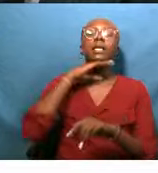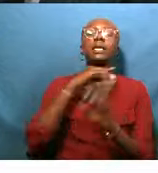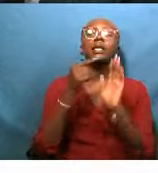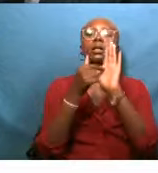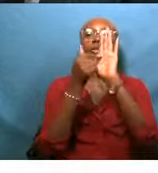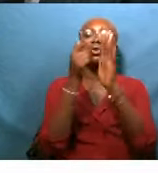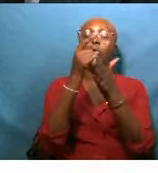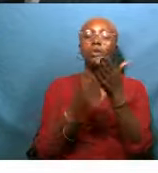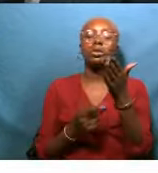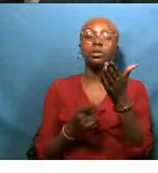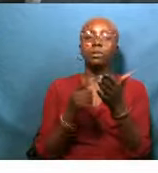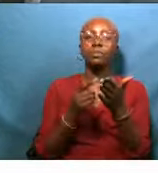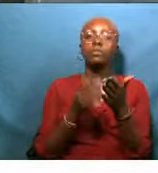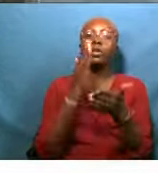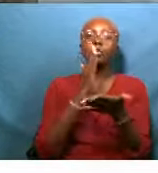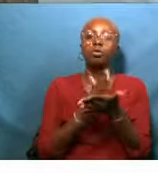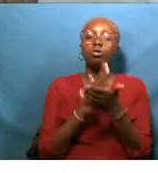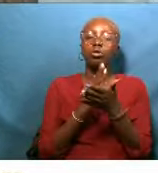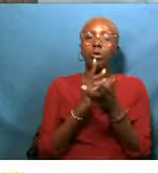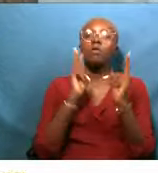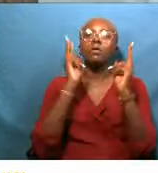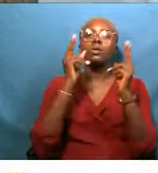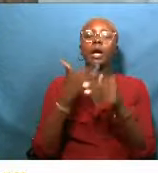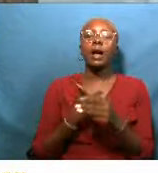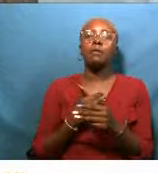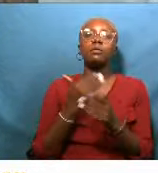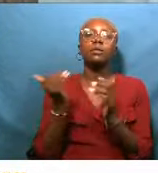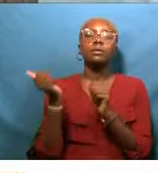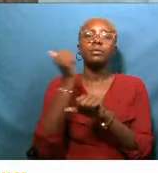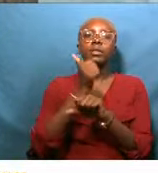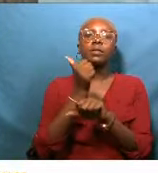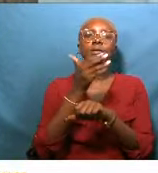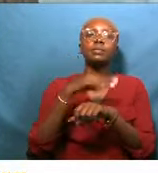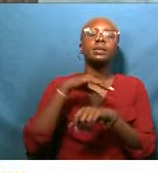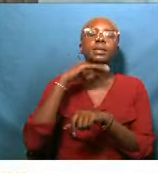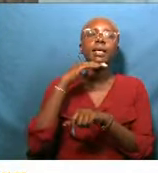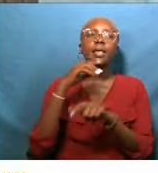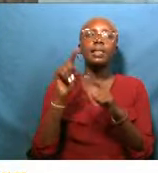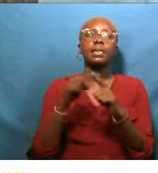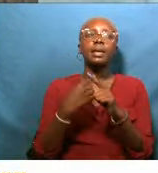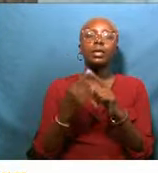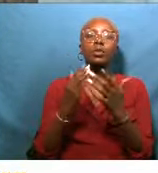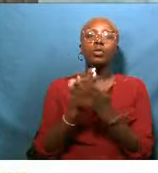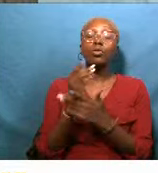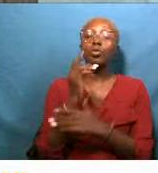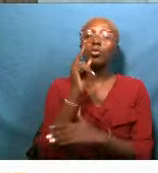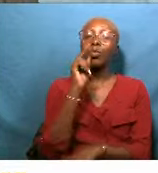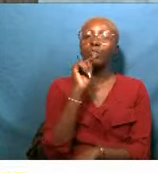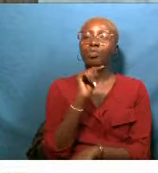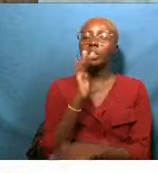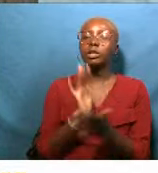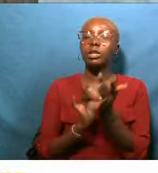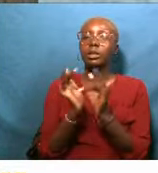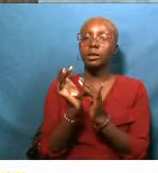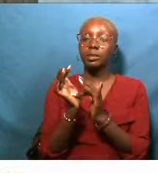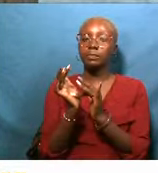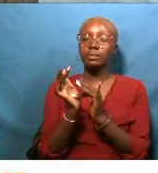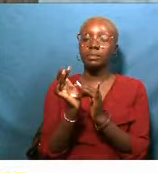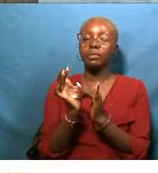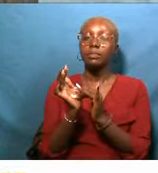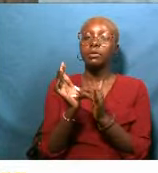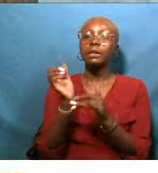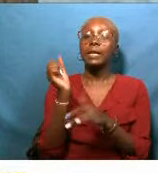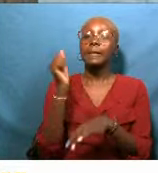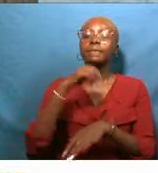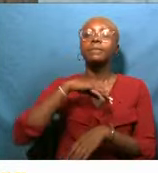is doable, and because he's God, death has no power over him and all those who